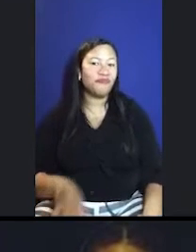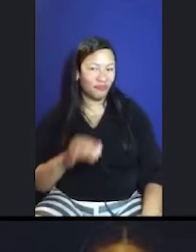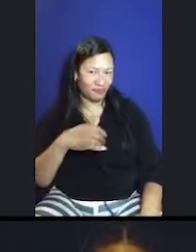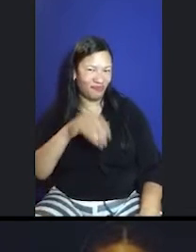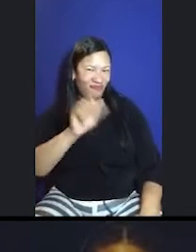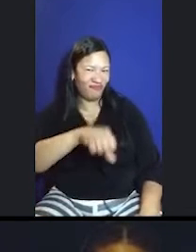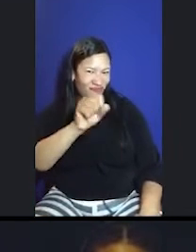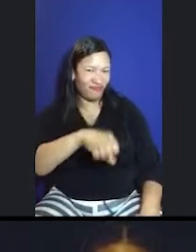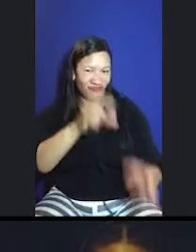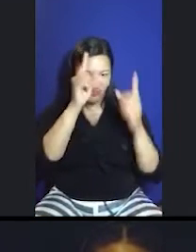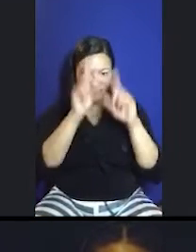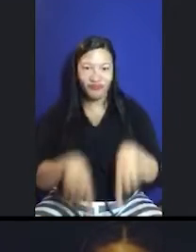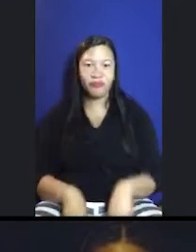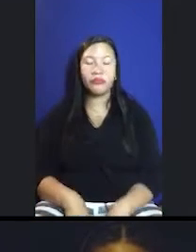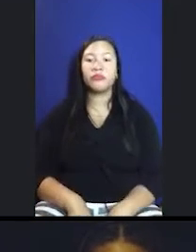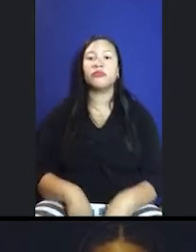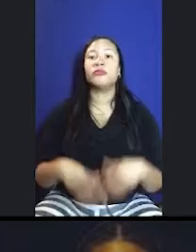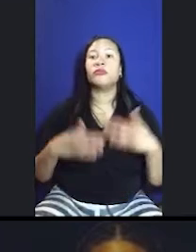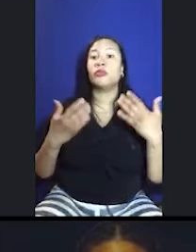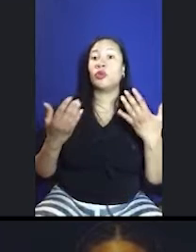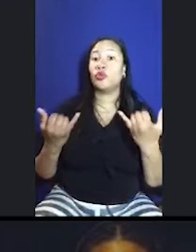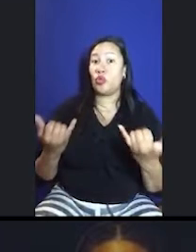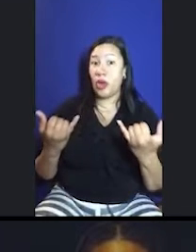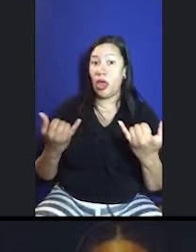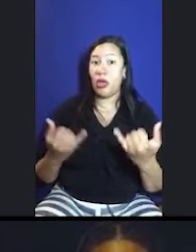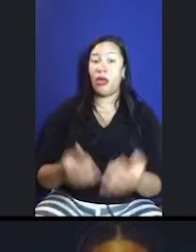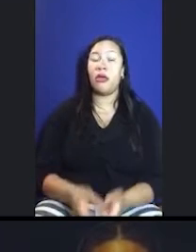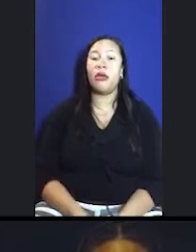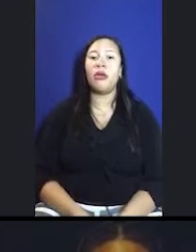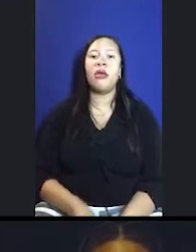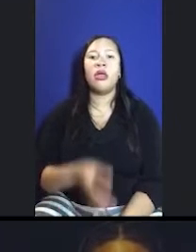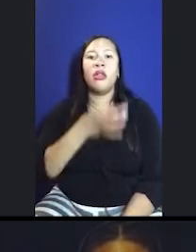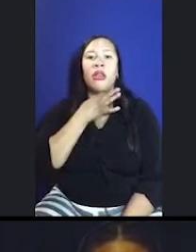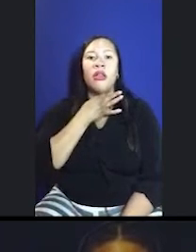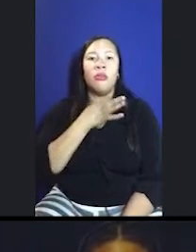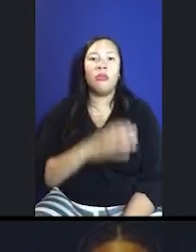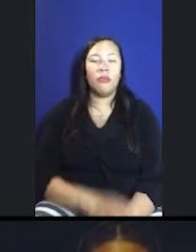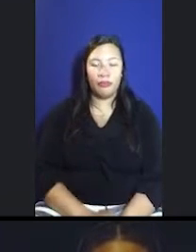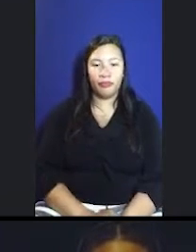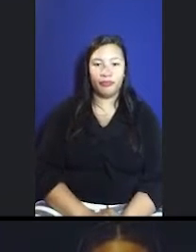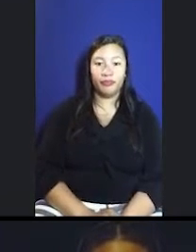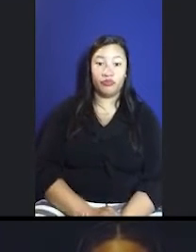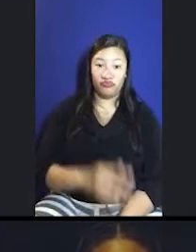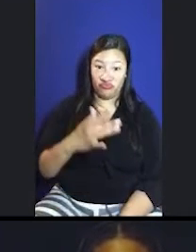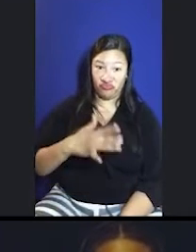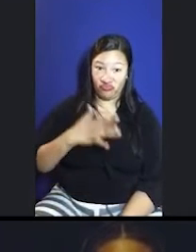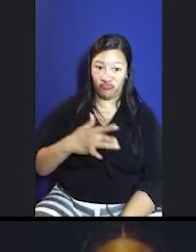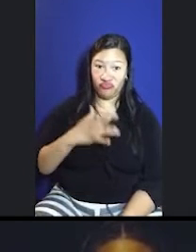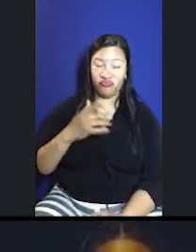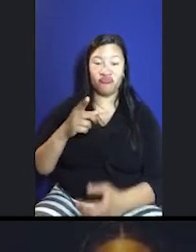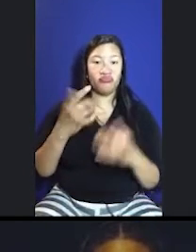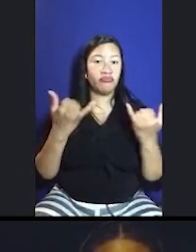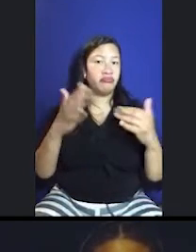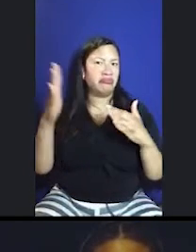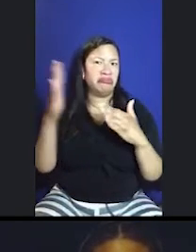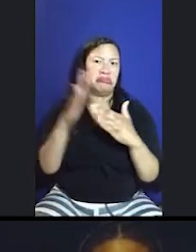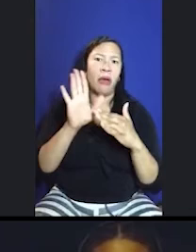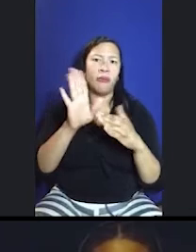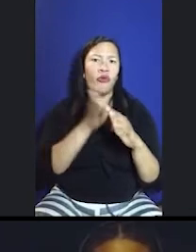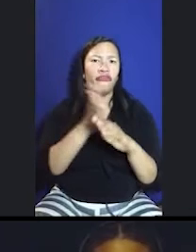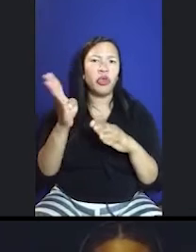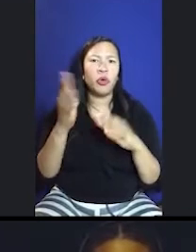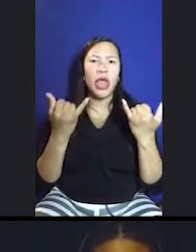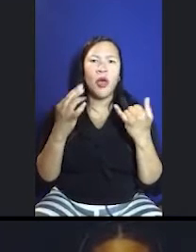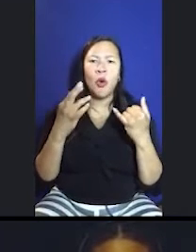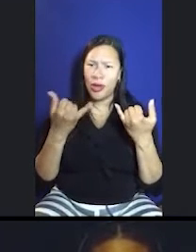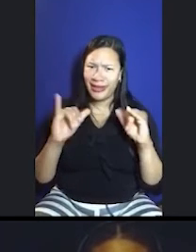Say, so with that, would you feel like you're at the top of your field, or are there still